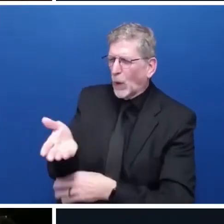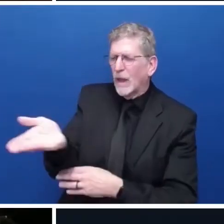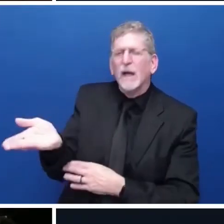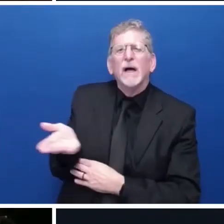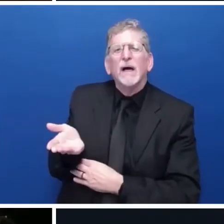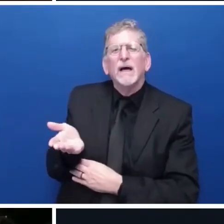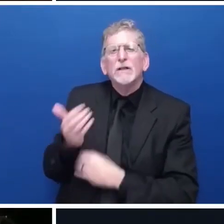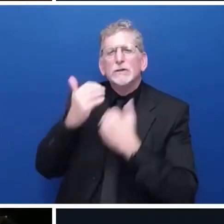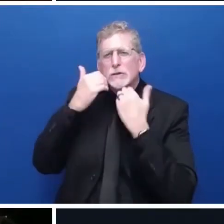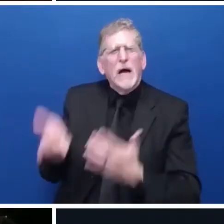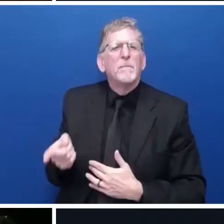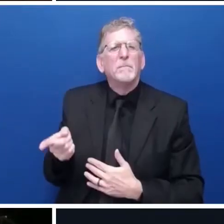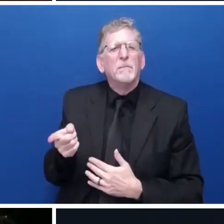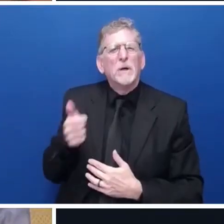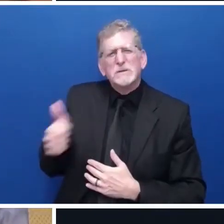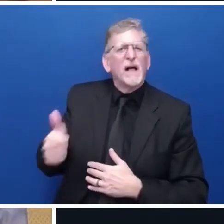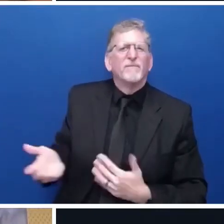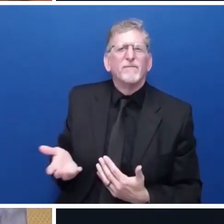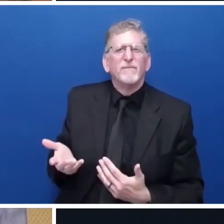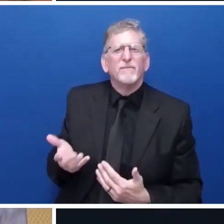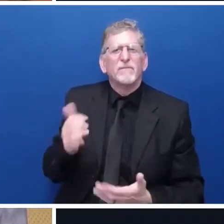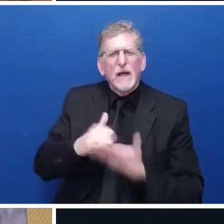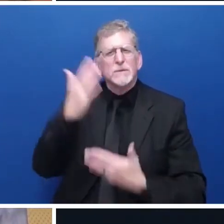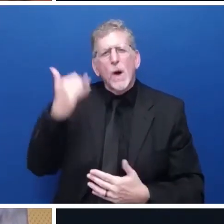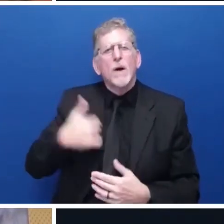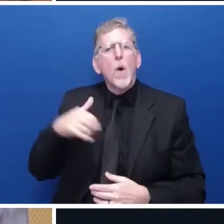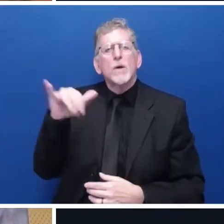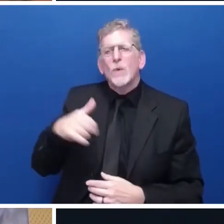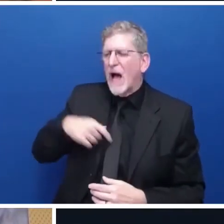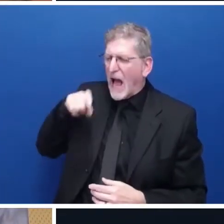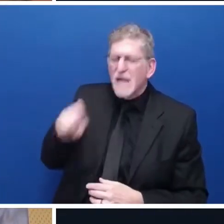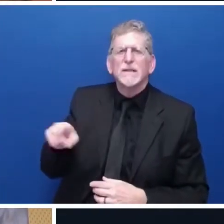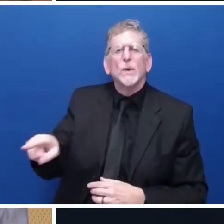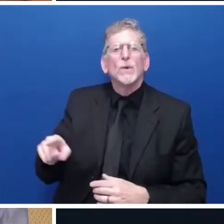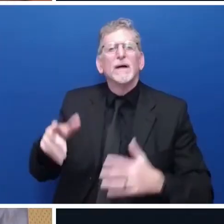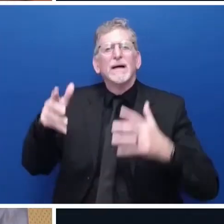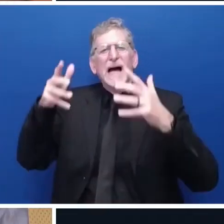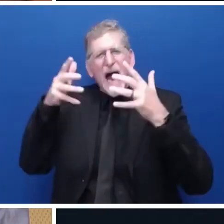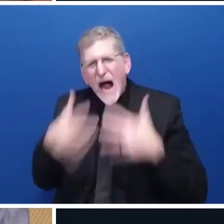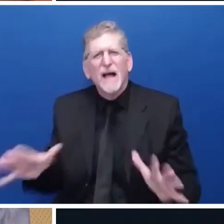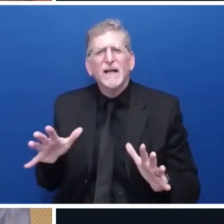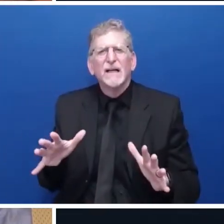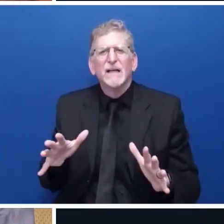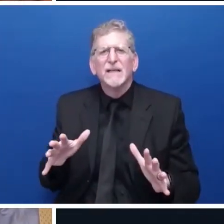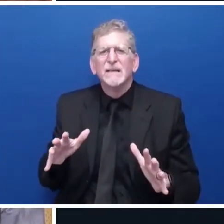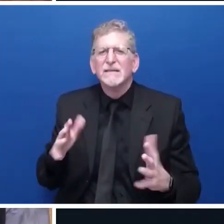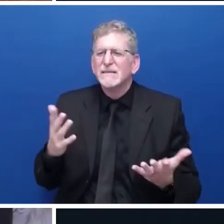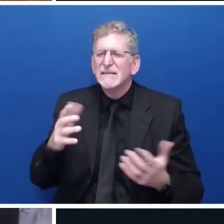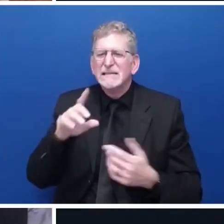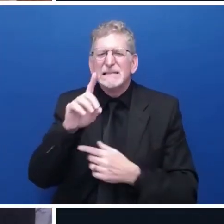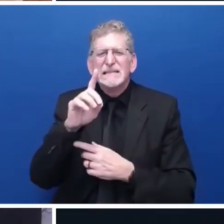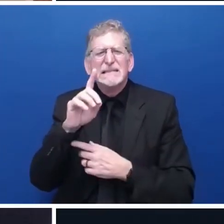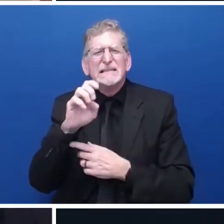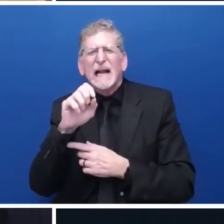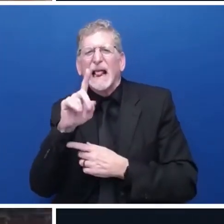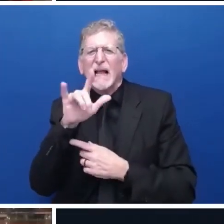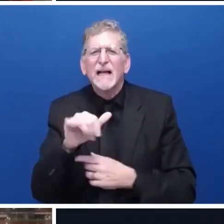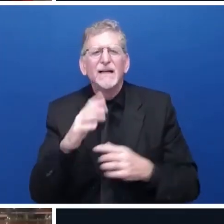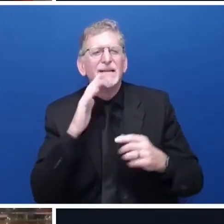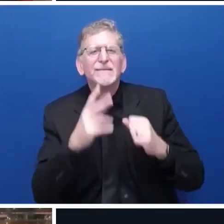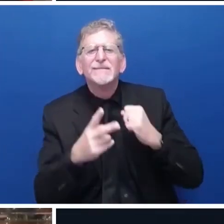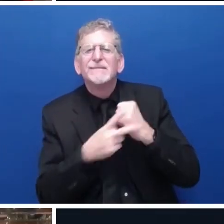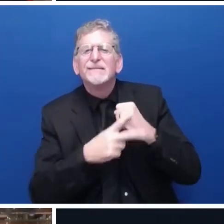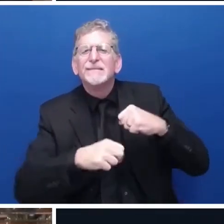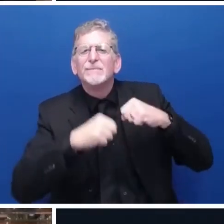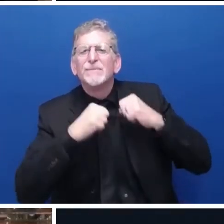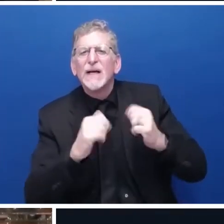I'm also asking you to end deadly sanctuary cities that protect the criminals and enact serious